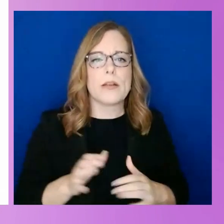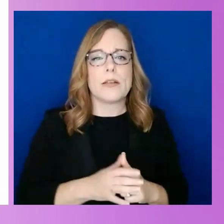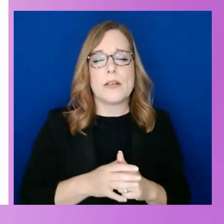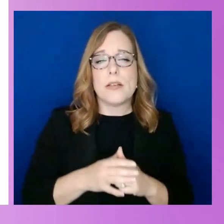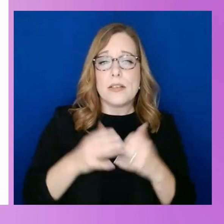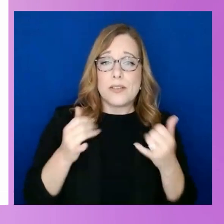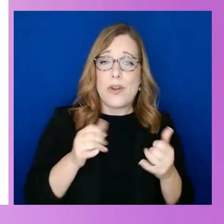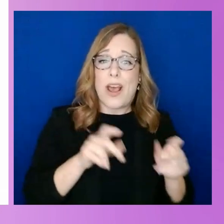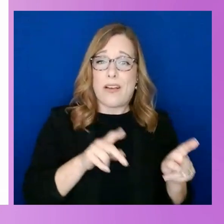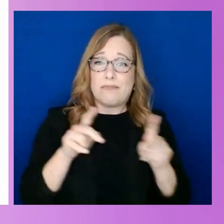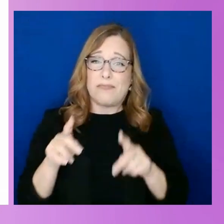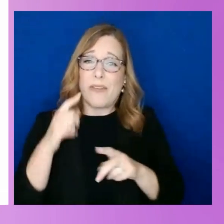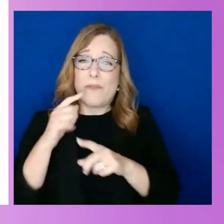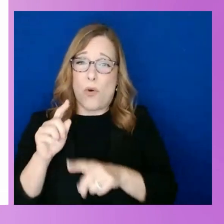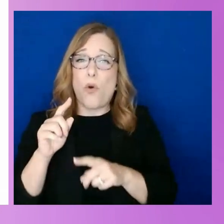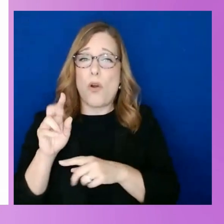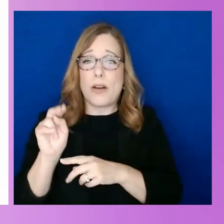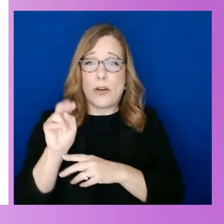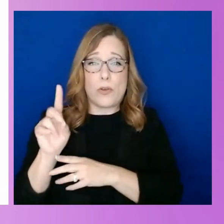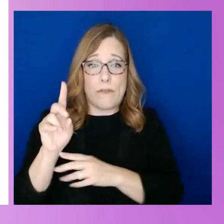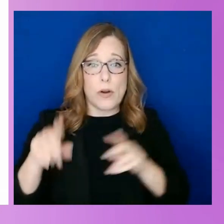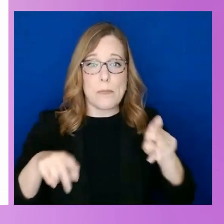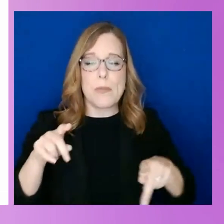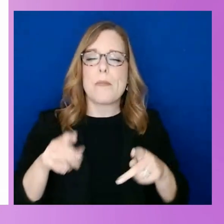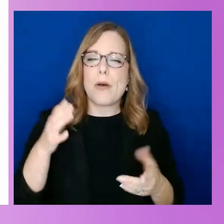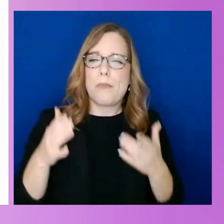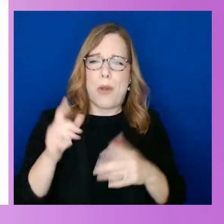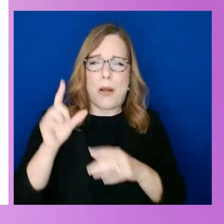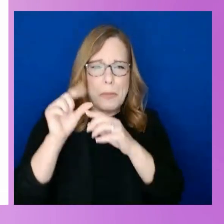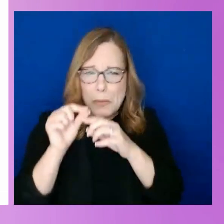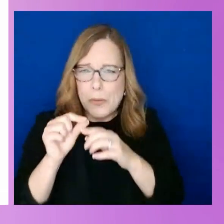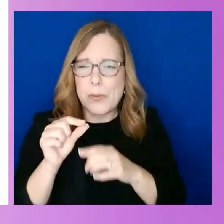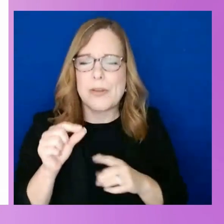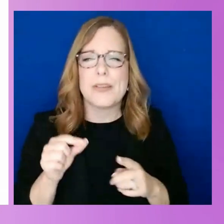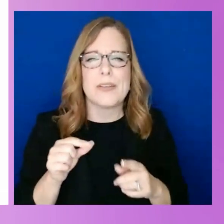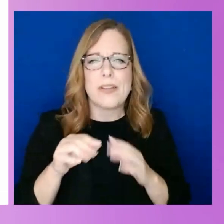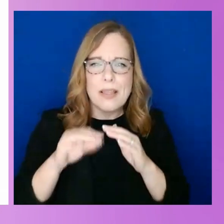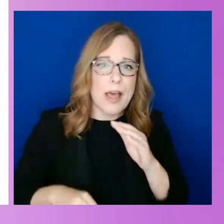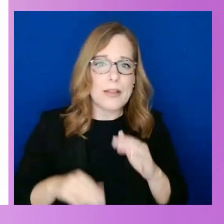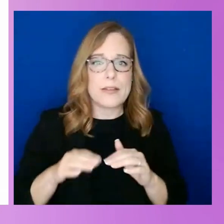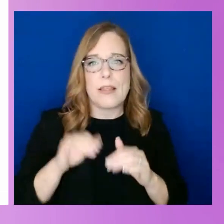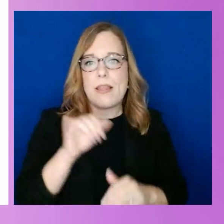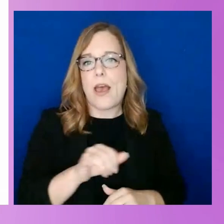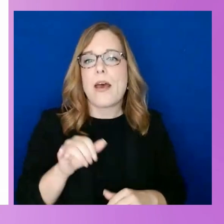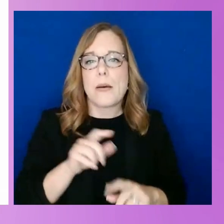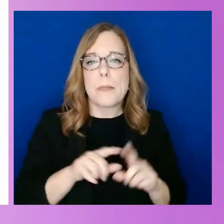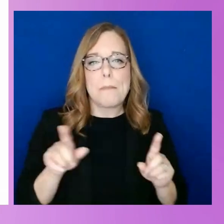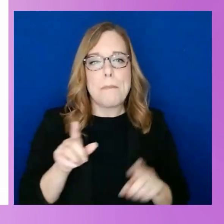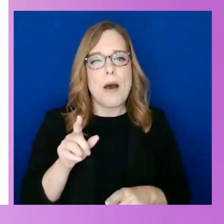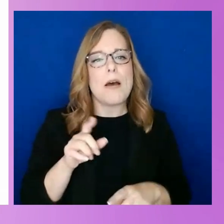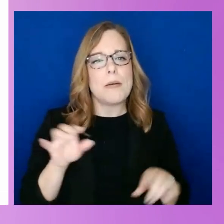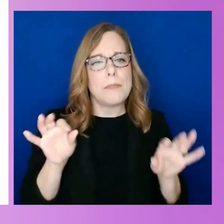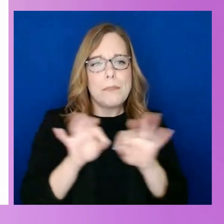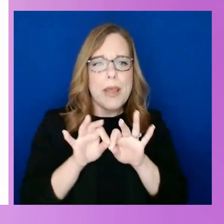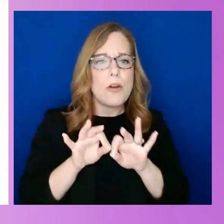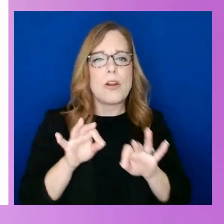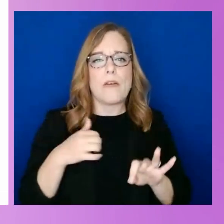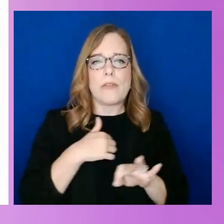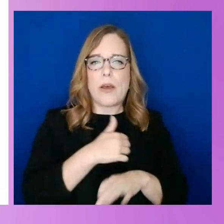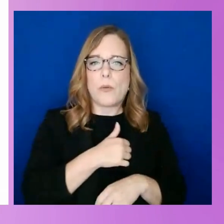talent pool more fully, not only because we still have persistent skills gap in the